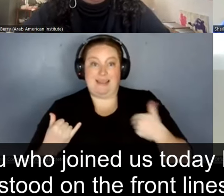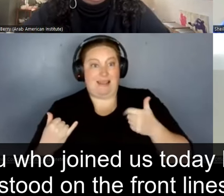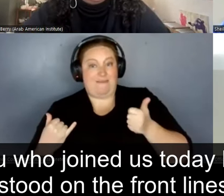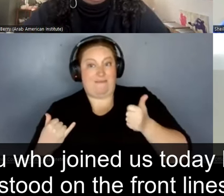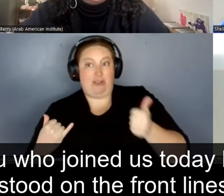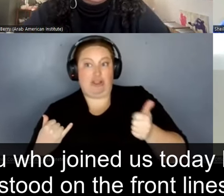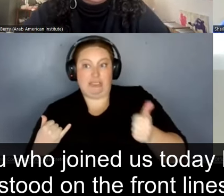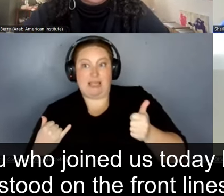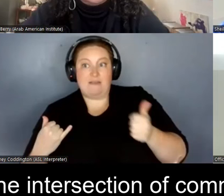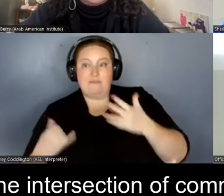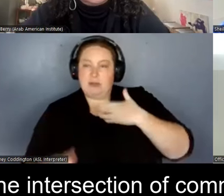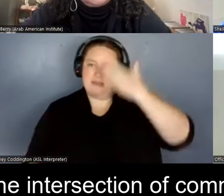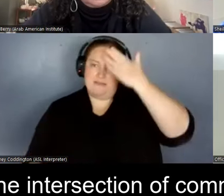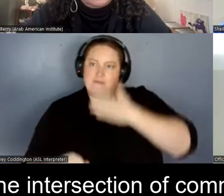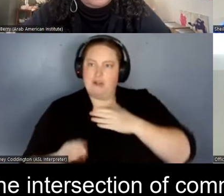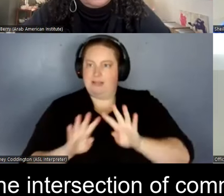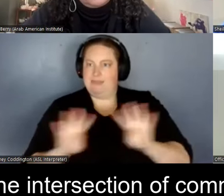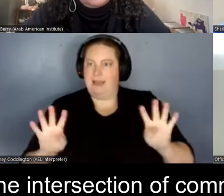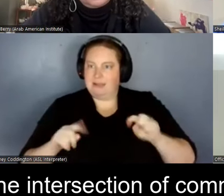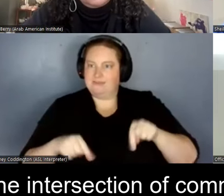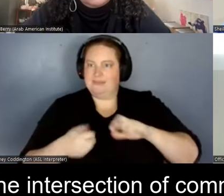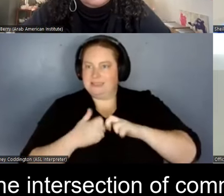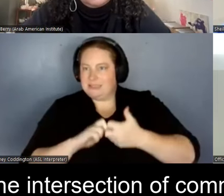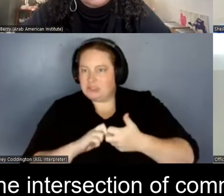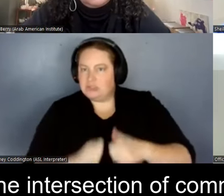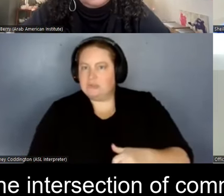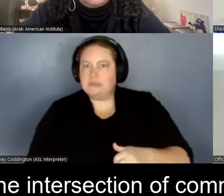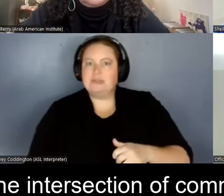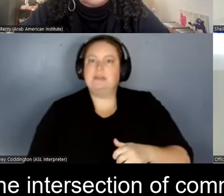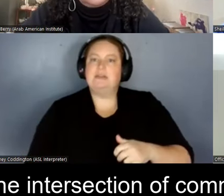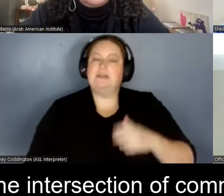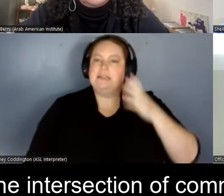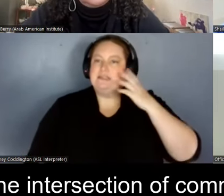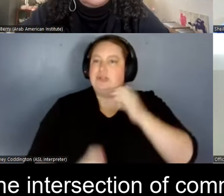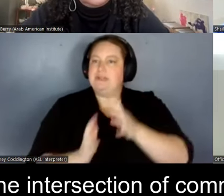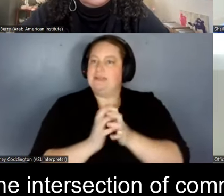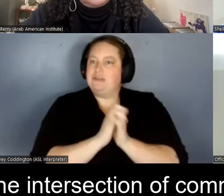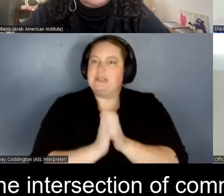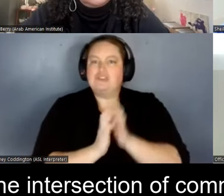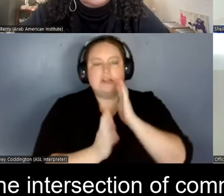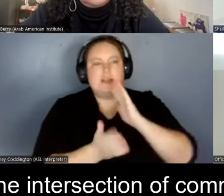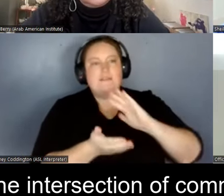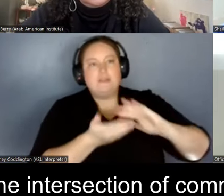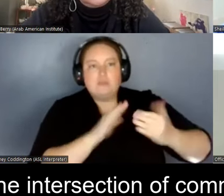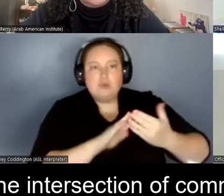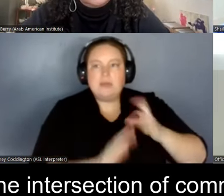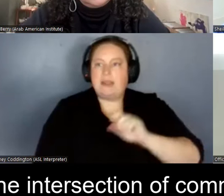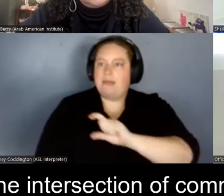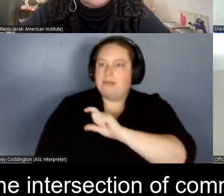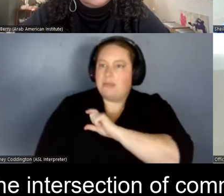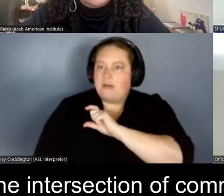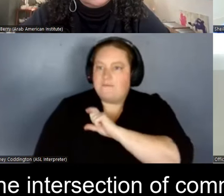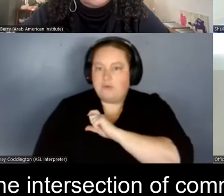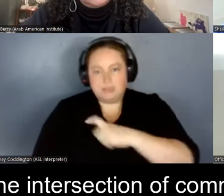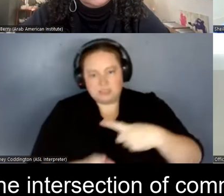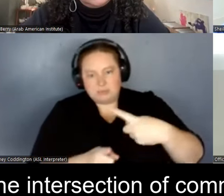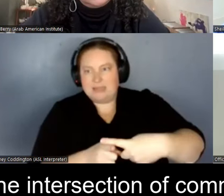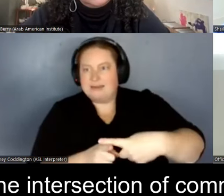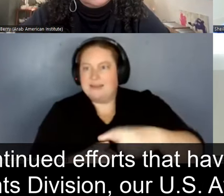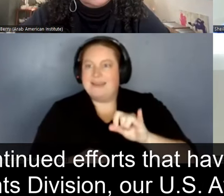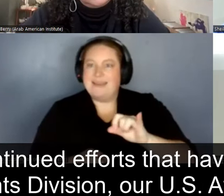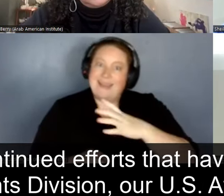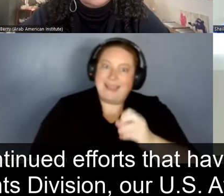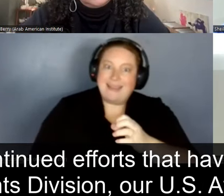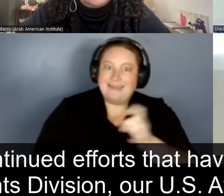stood on the front lines of these issues, standing at the intersection of community and law enforcement to end hate in